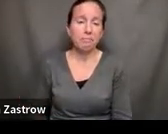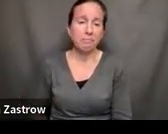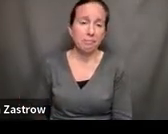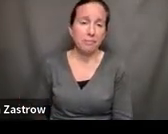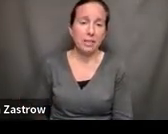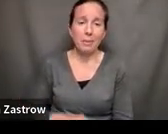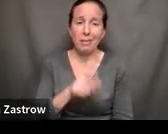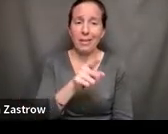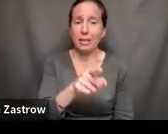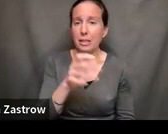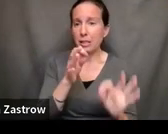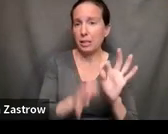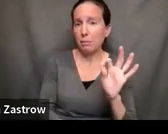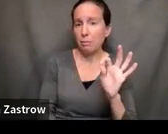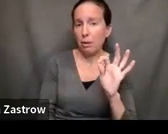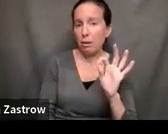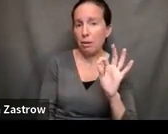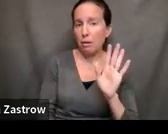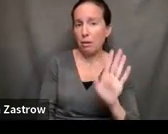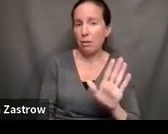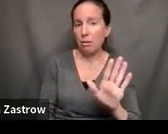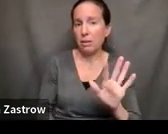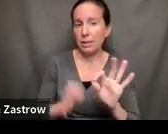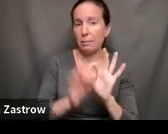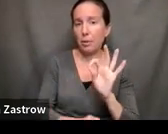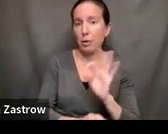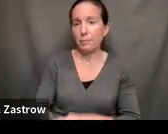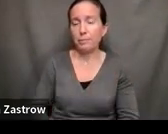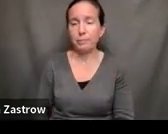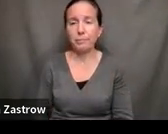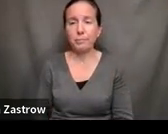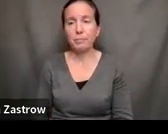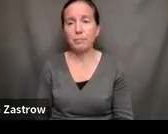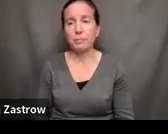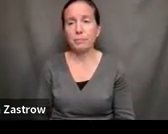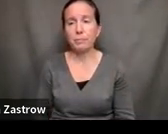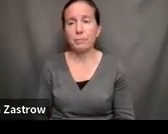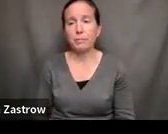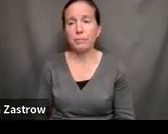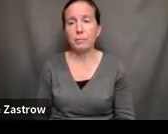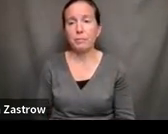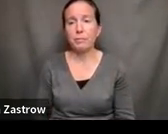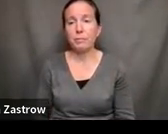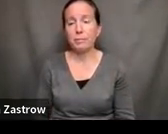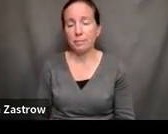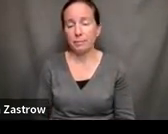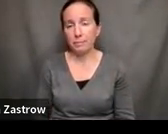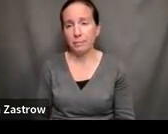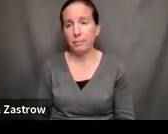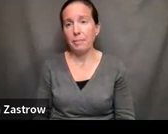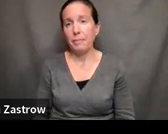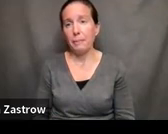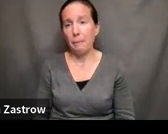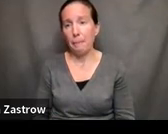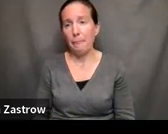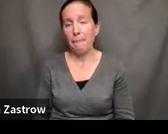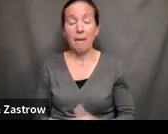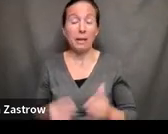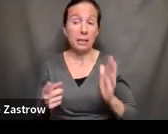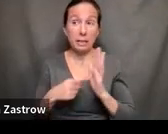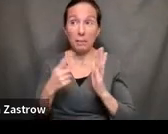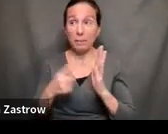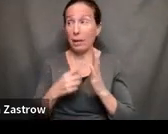that's really your call, right? How much data do you want? And I would change my data